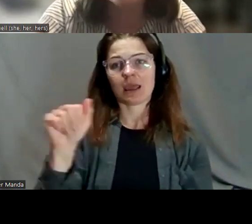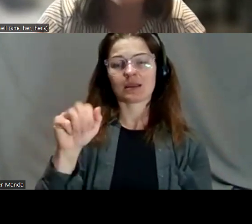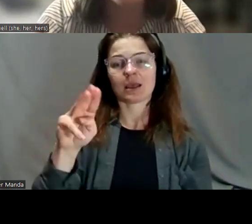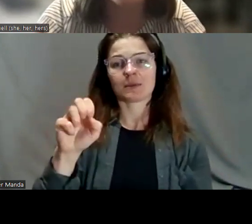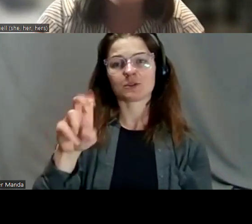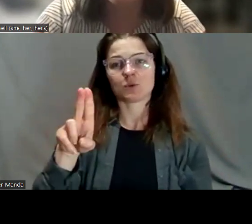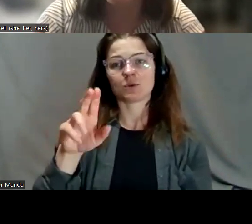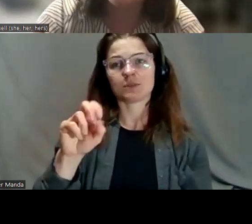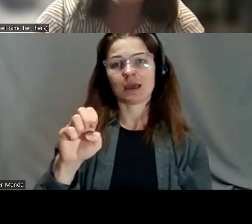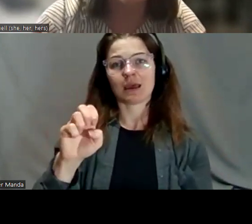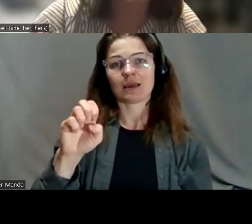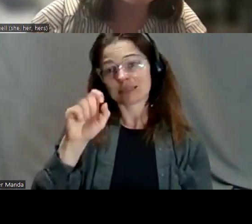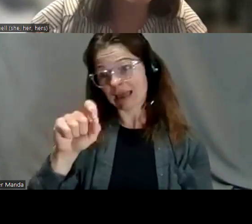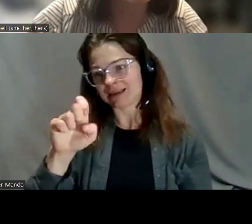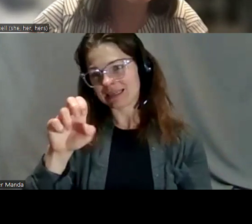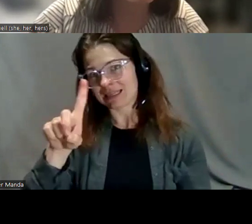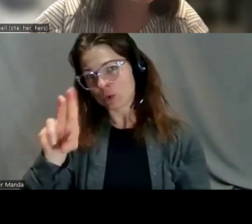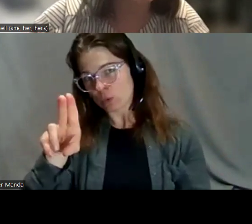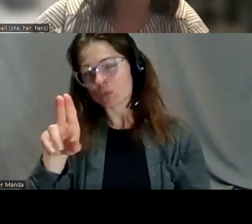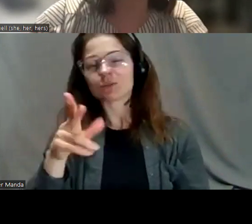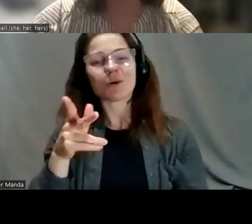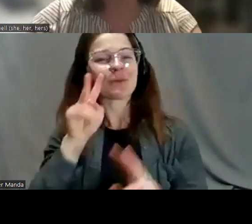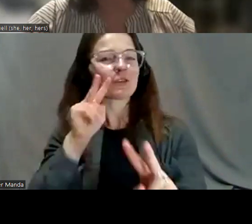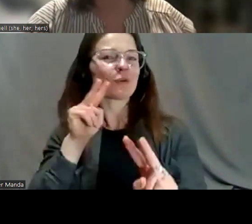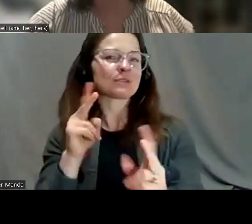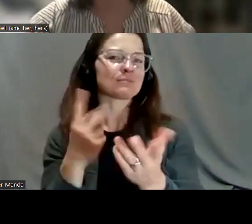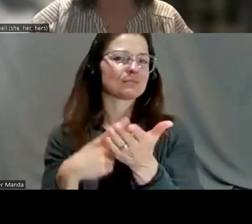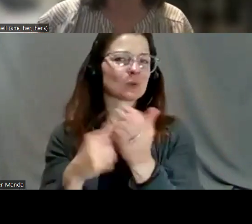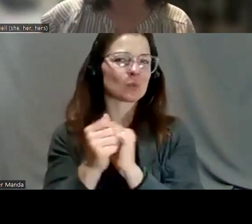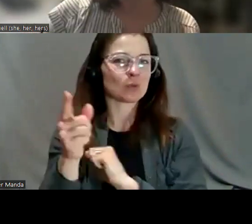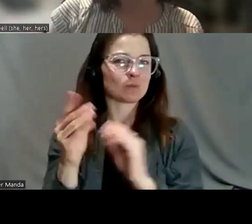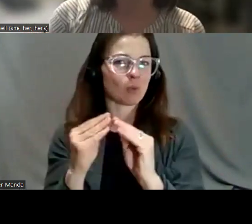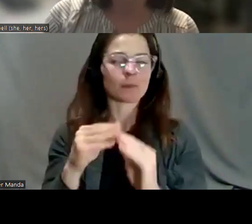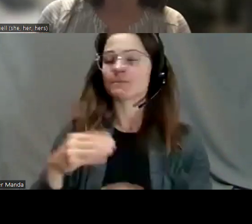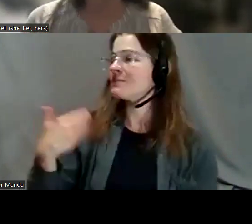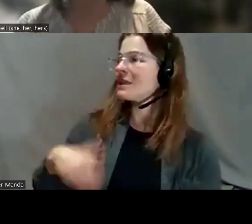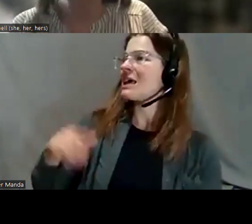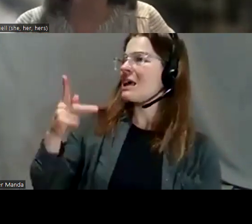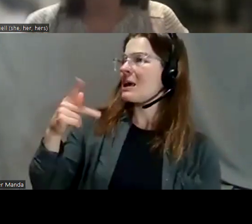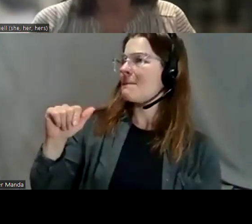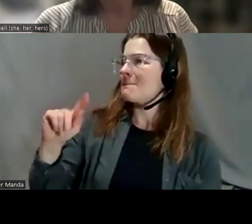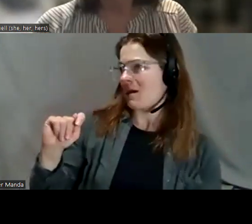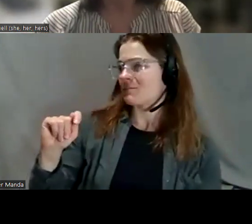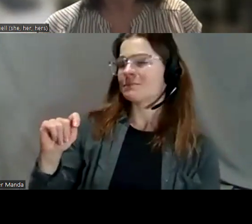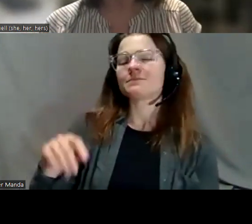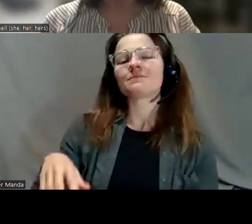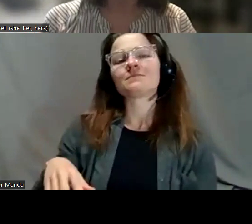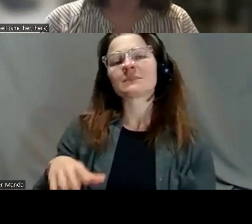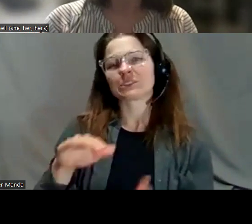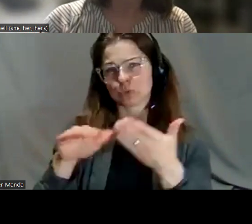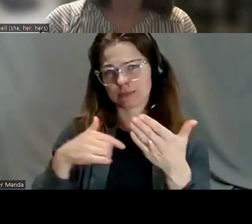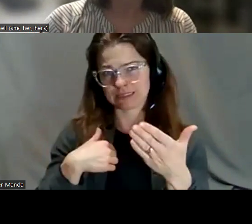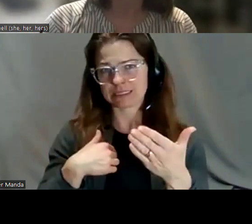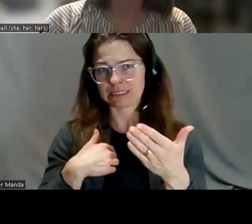hanzekkr@msu.edu, and I look forward to chatting more. So Tiara, this is Pat speaking. Excuse me, I